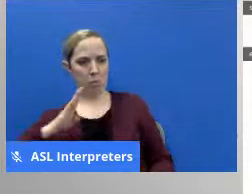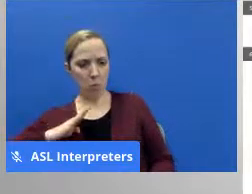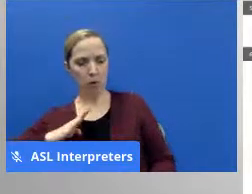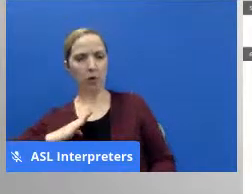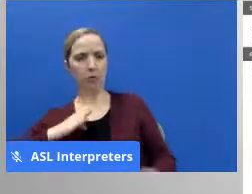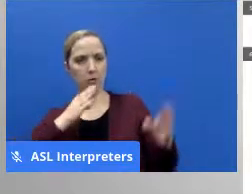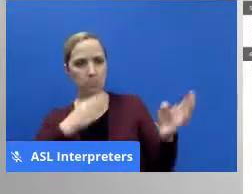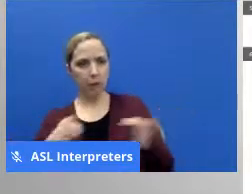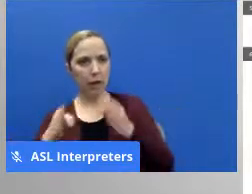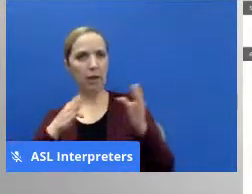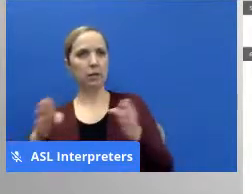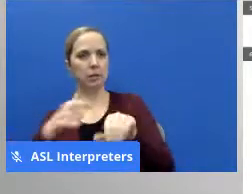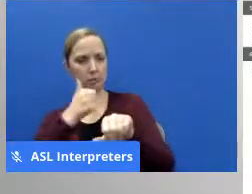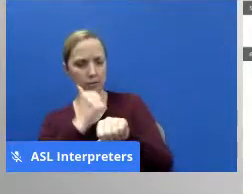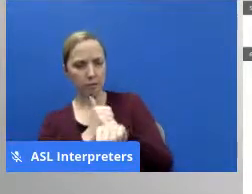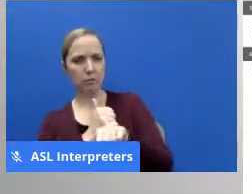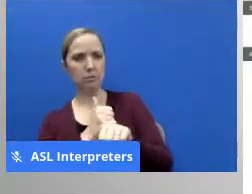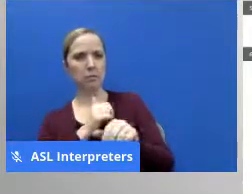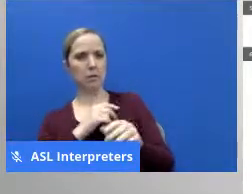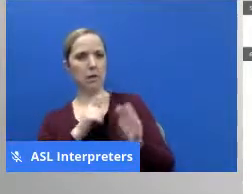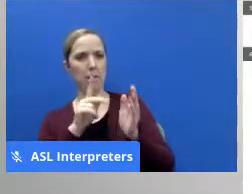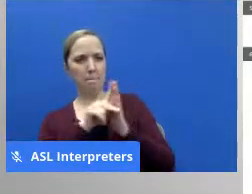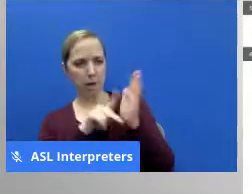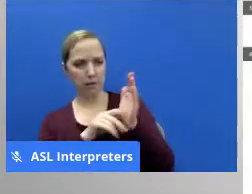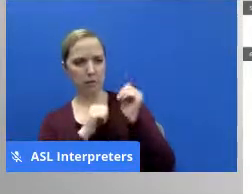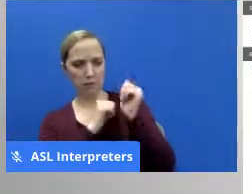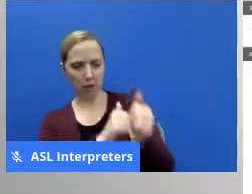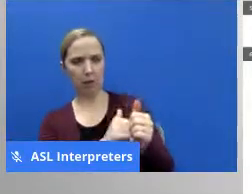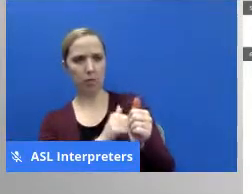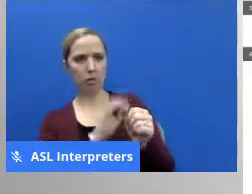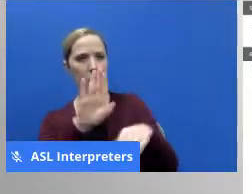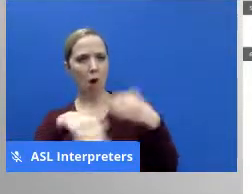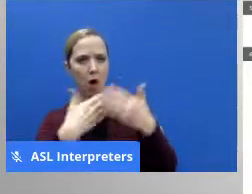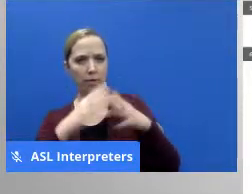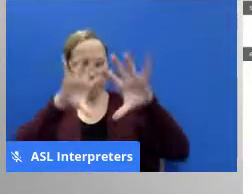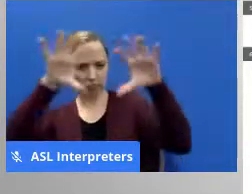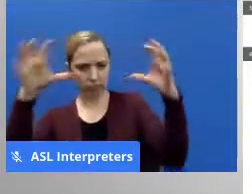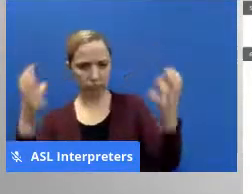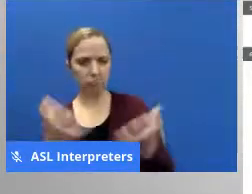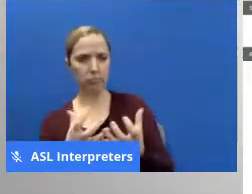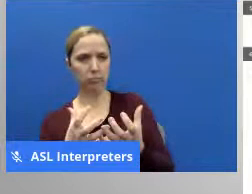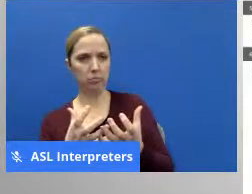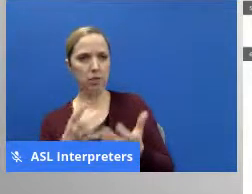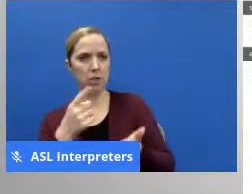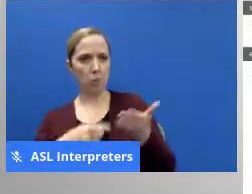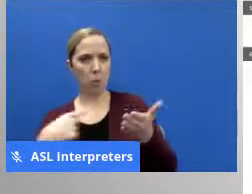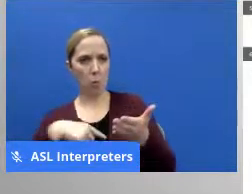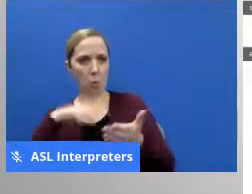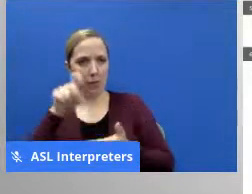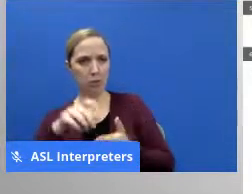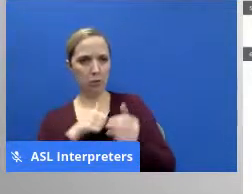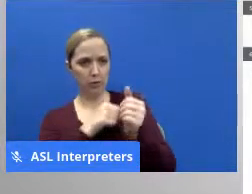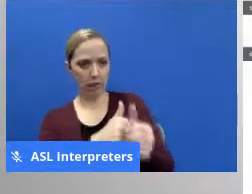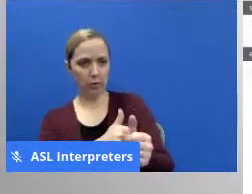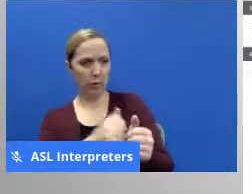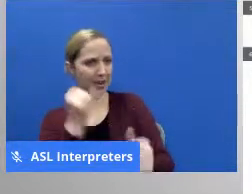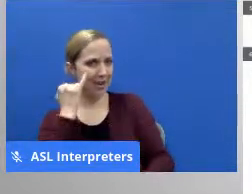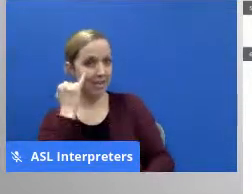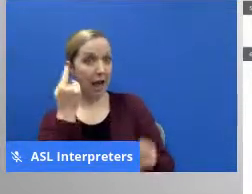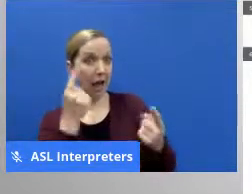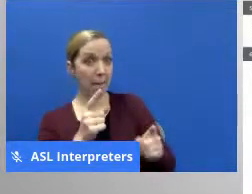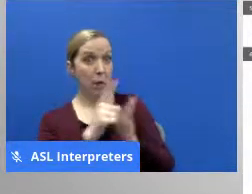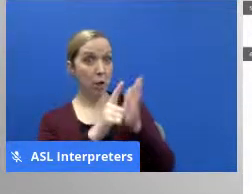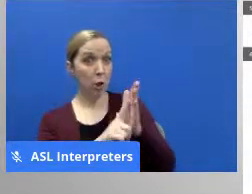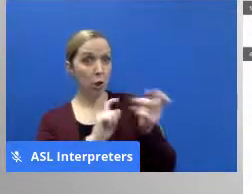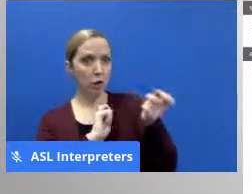Dr. Yeager, thank you, that these things change frequently enough that the policies could be out of date. Well, if the law changes, what is the vehicle for getting